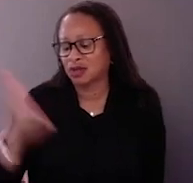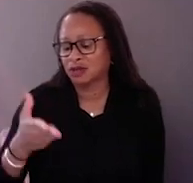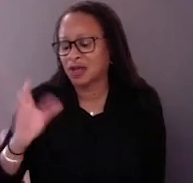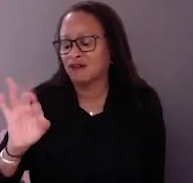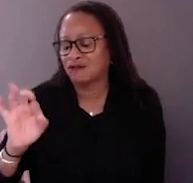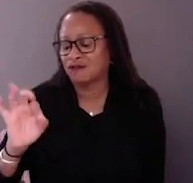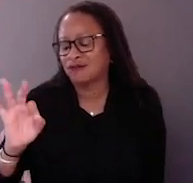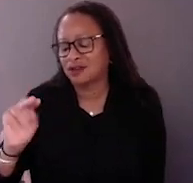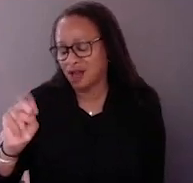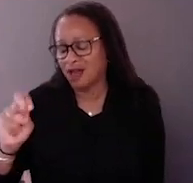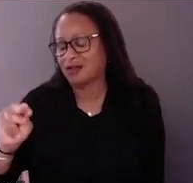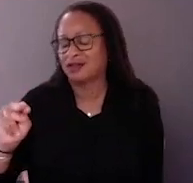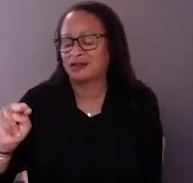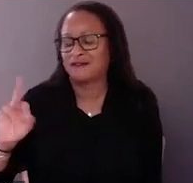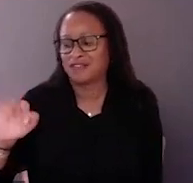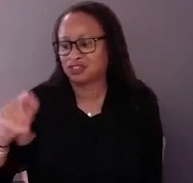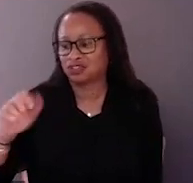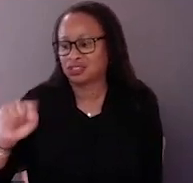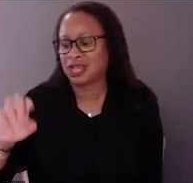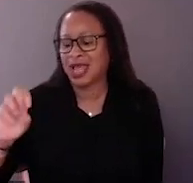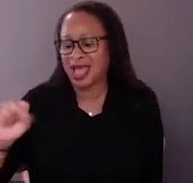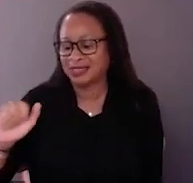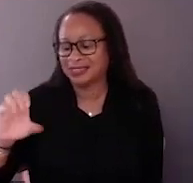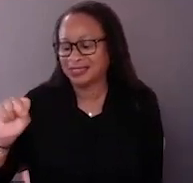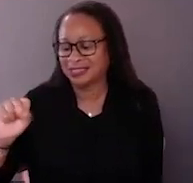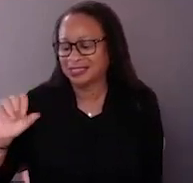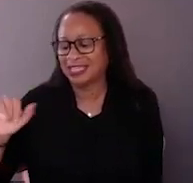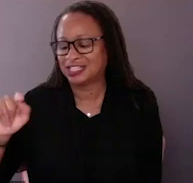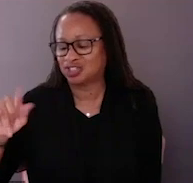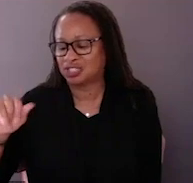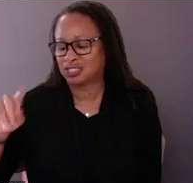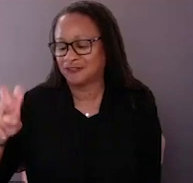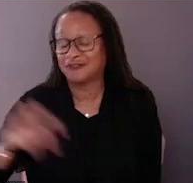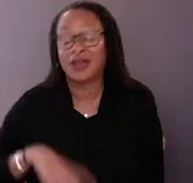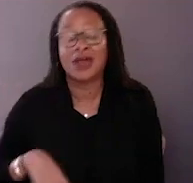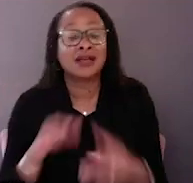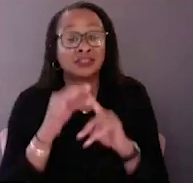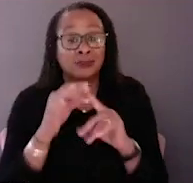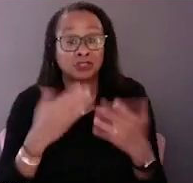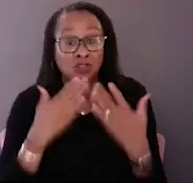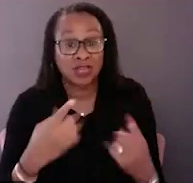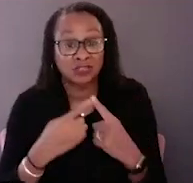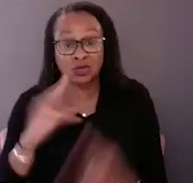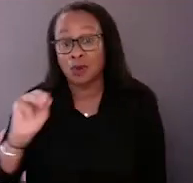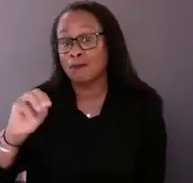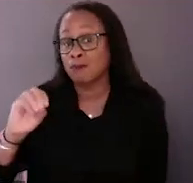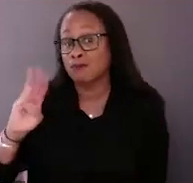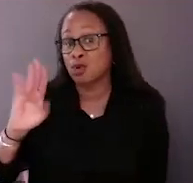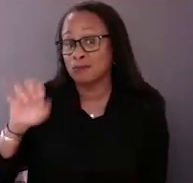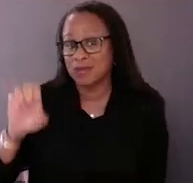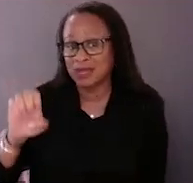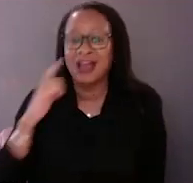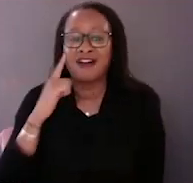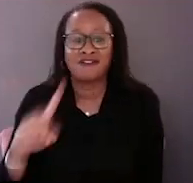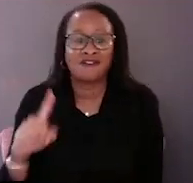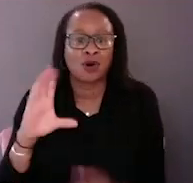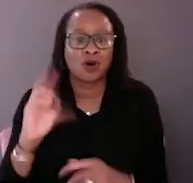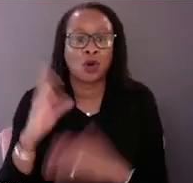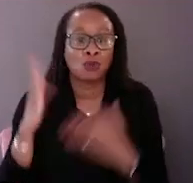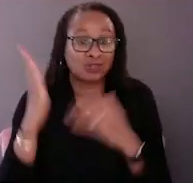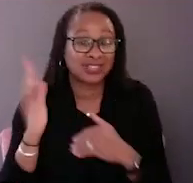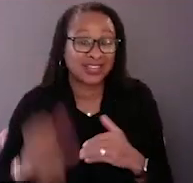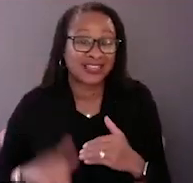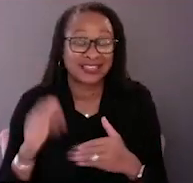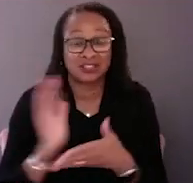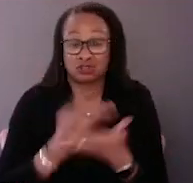documentary.org/nonfiction access initiative. We also want to give a special thanks to Mubi for co-presenting the screening with us and